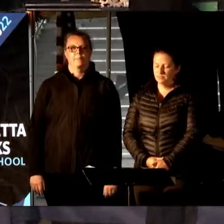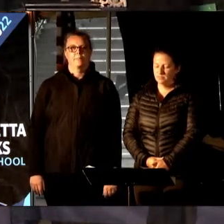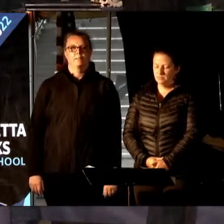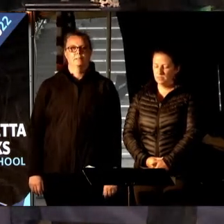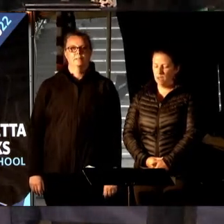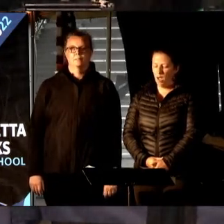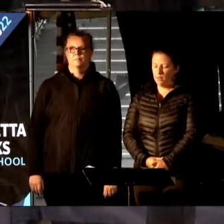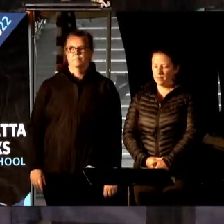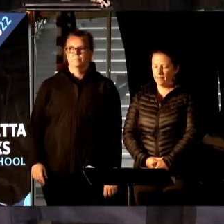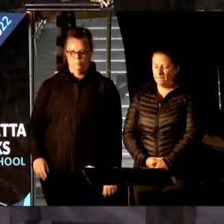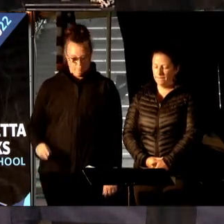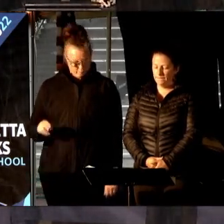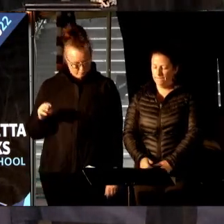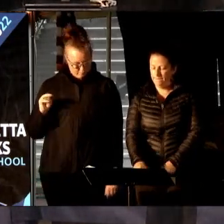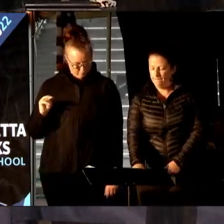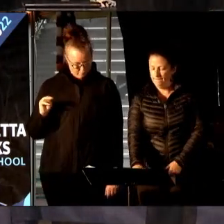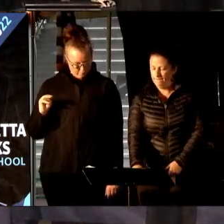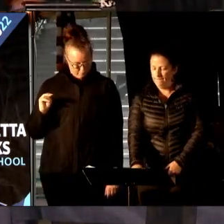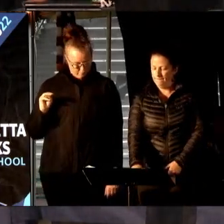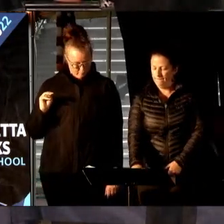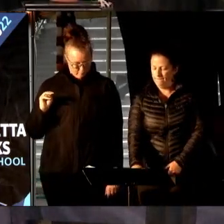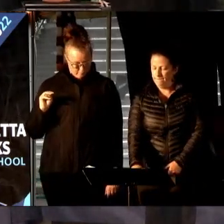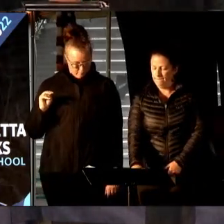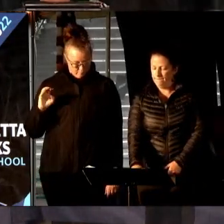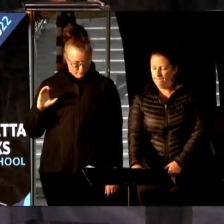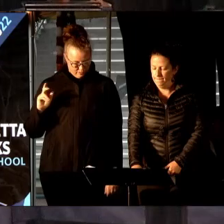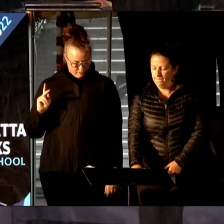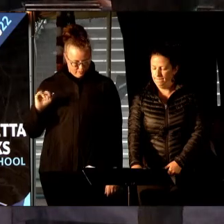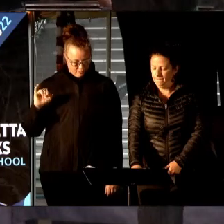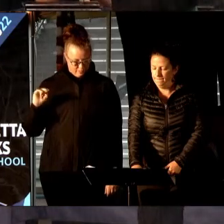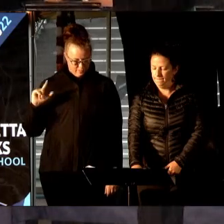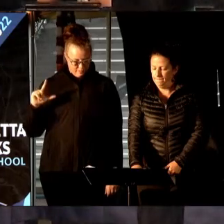Kalaji. McKinley Kalaji.